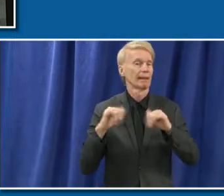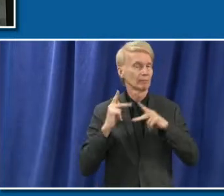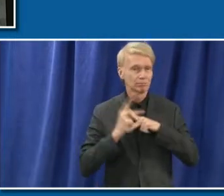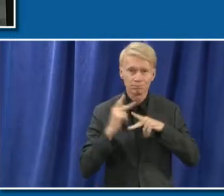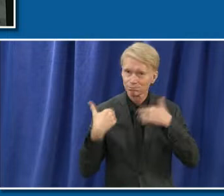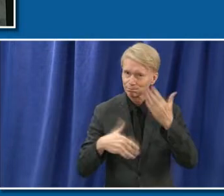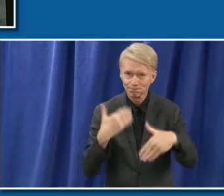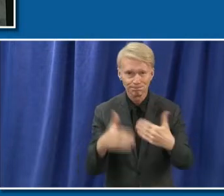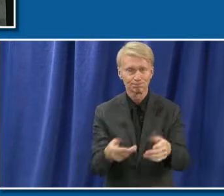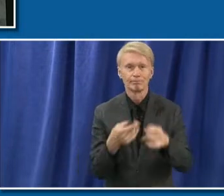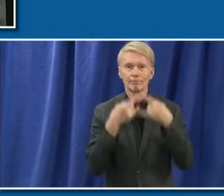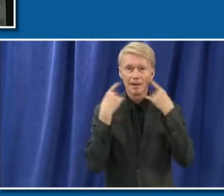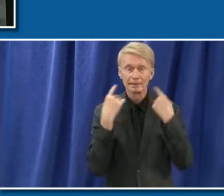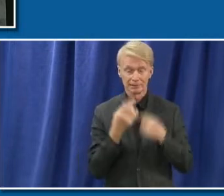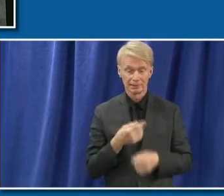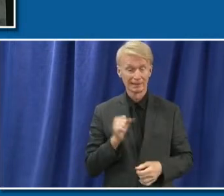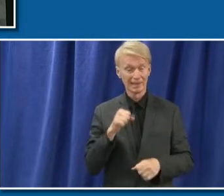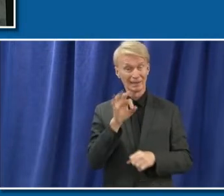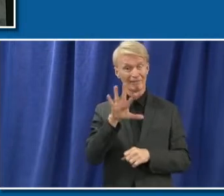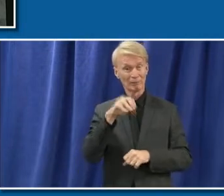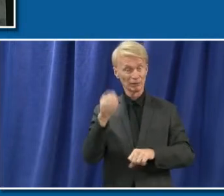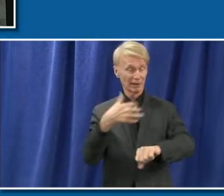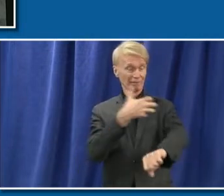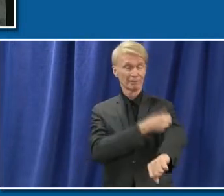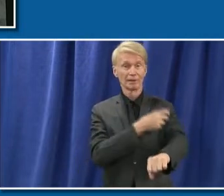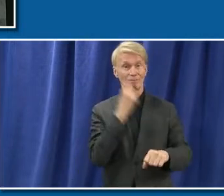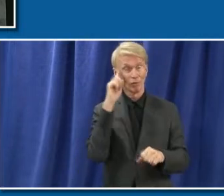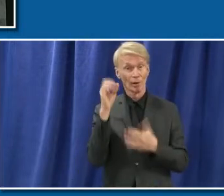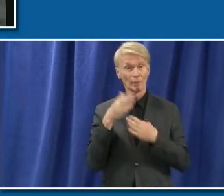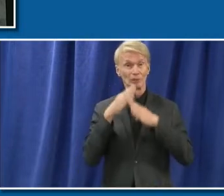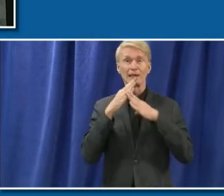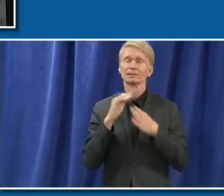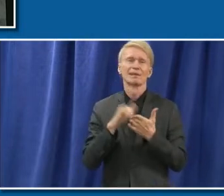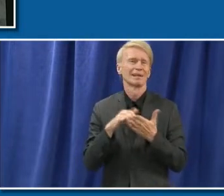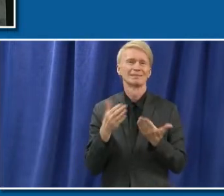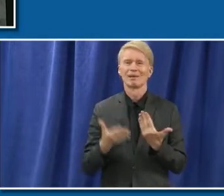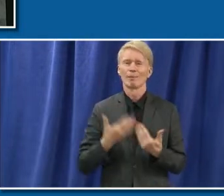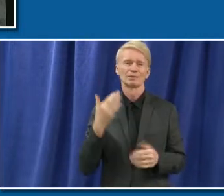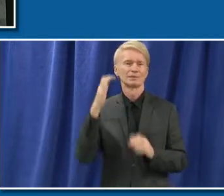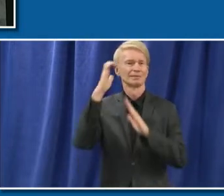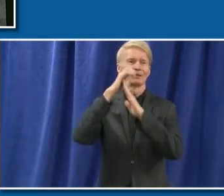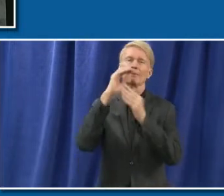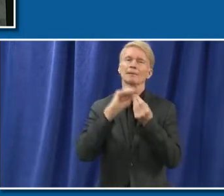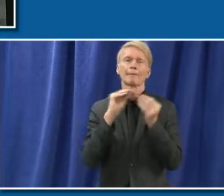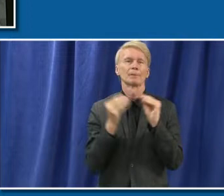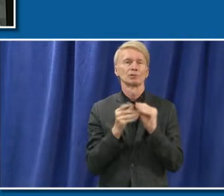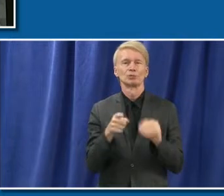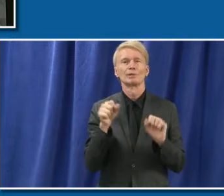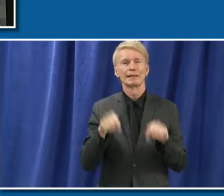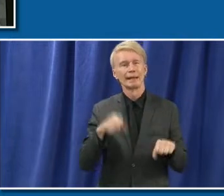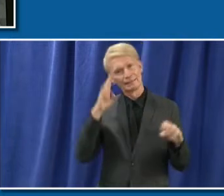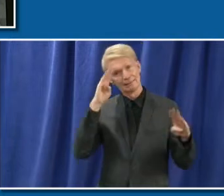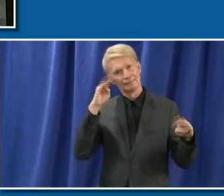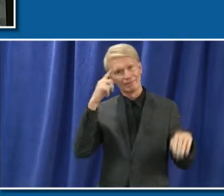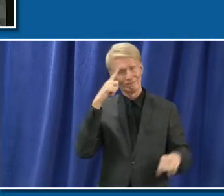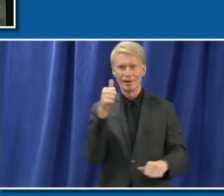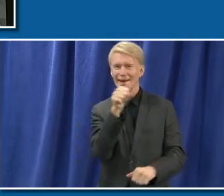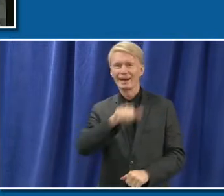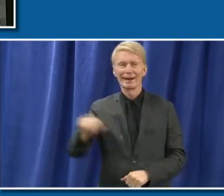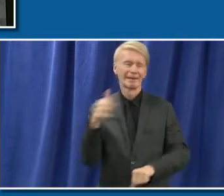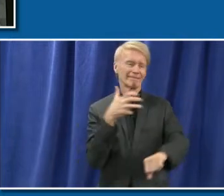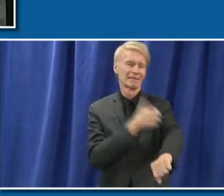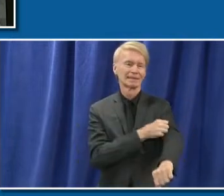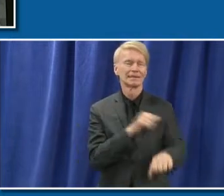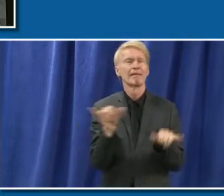a vaccine that's 95% protective, that's some of the best numbers that we've seen for a vaccine. If you look